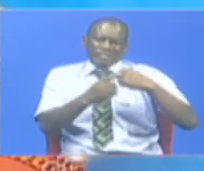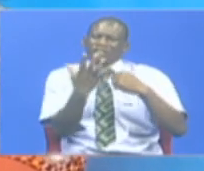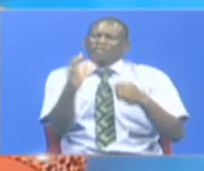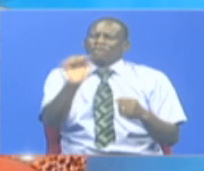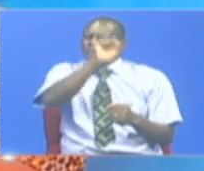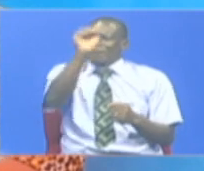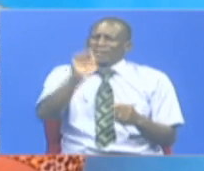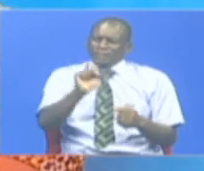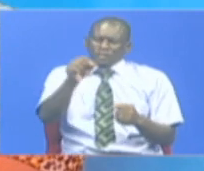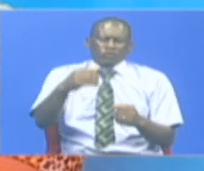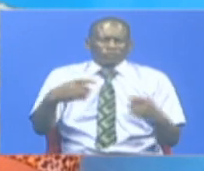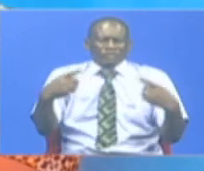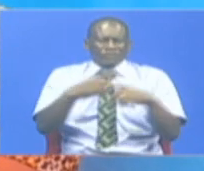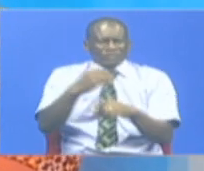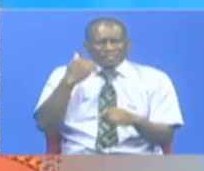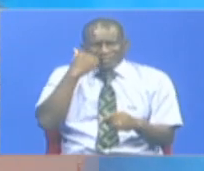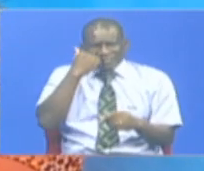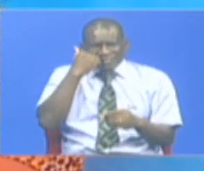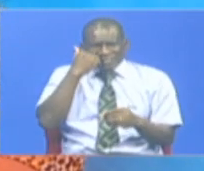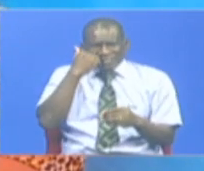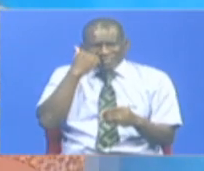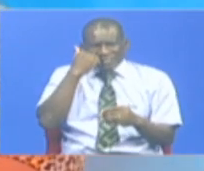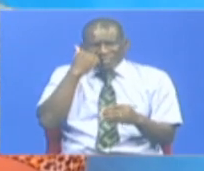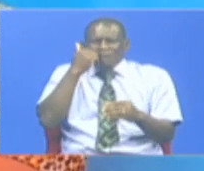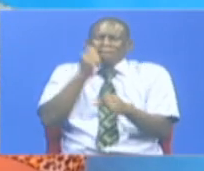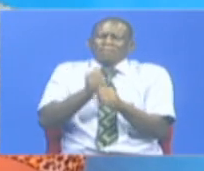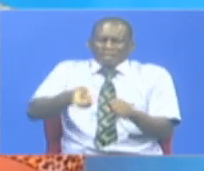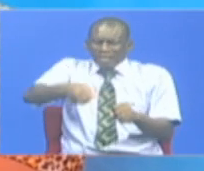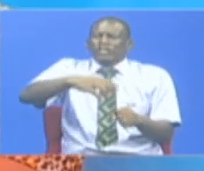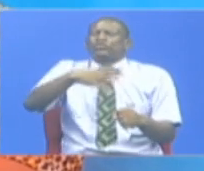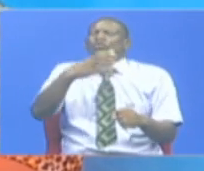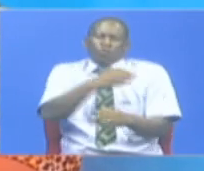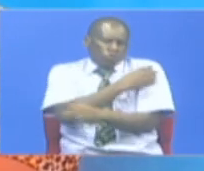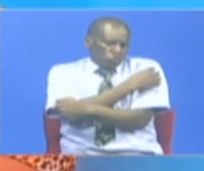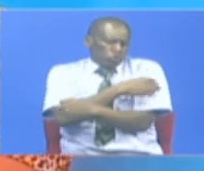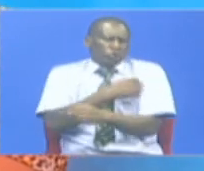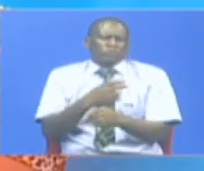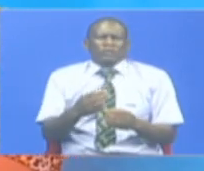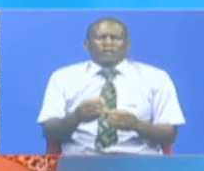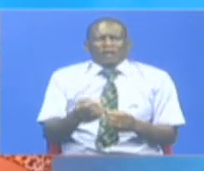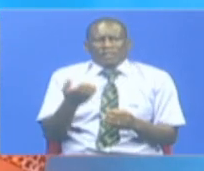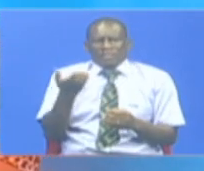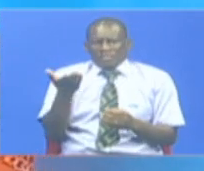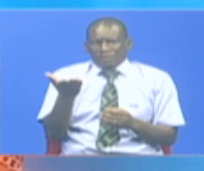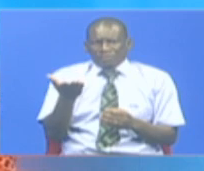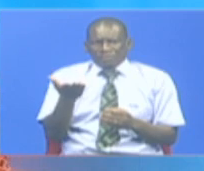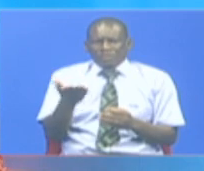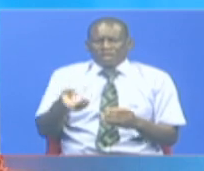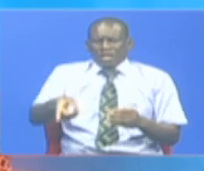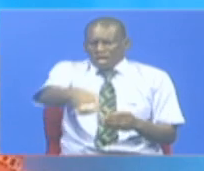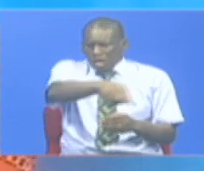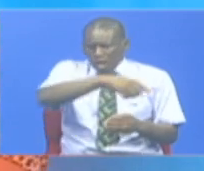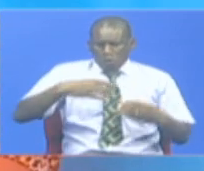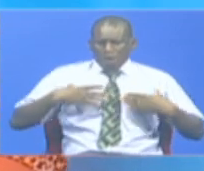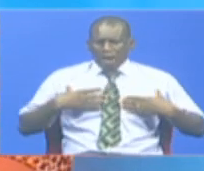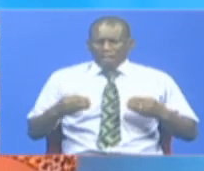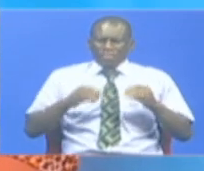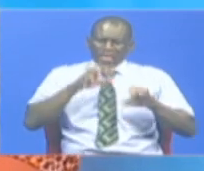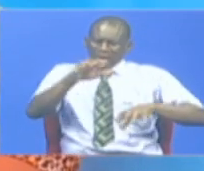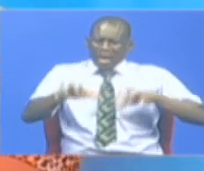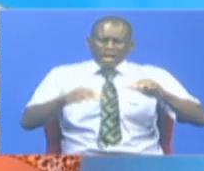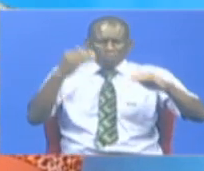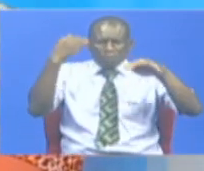65% of diseases sending us to hospital today are zoonotic. Our health animal